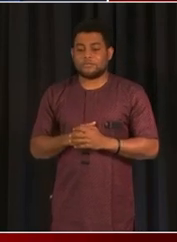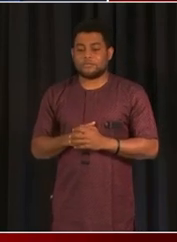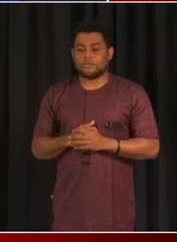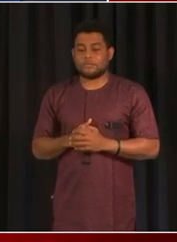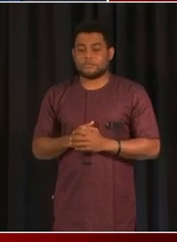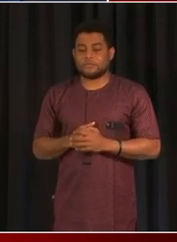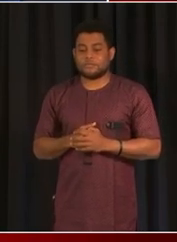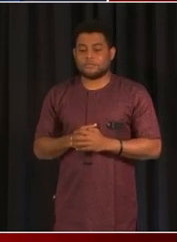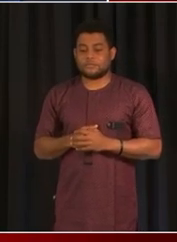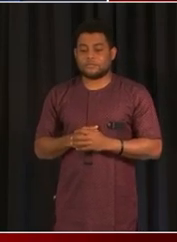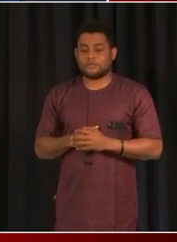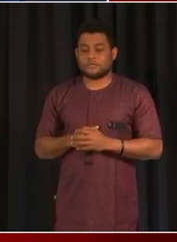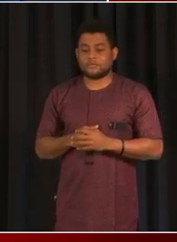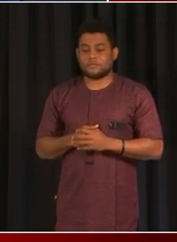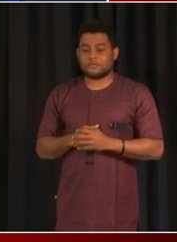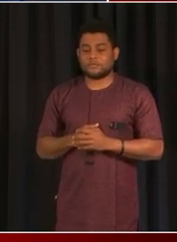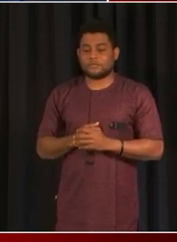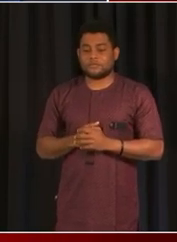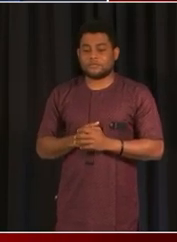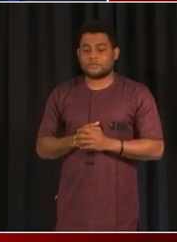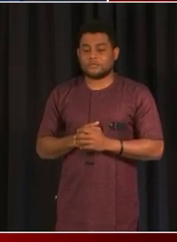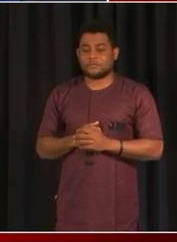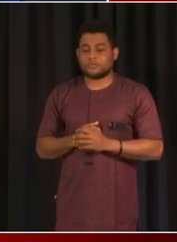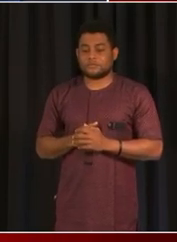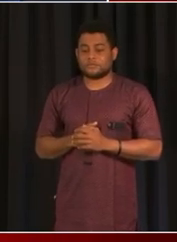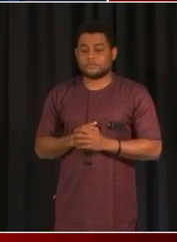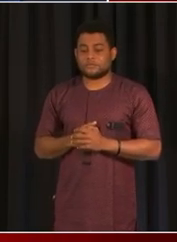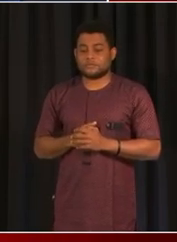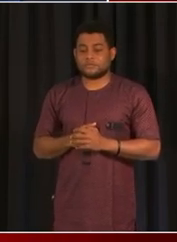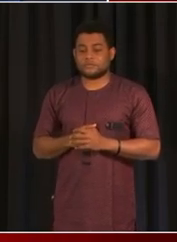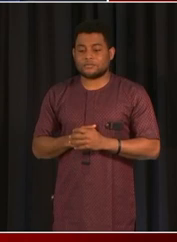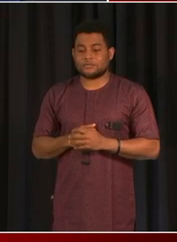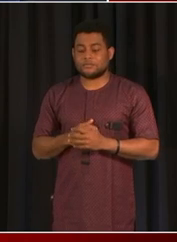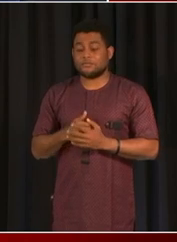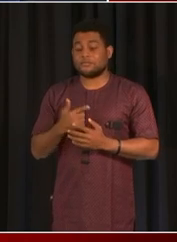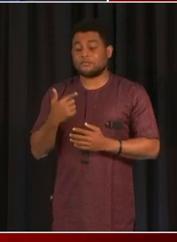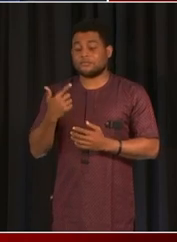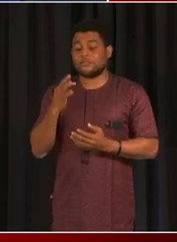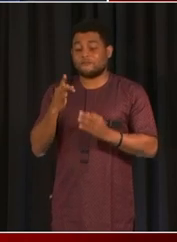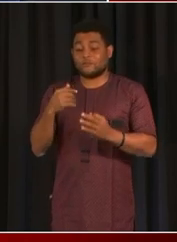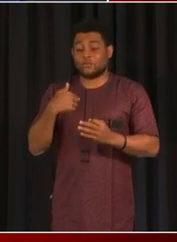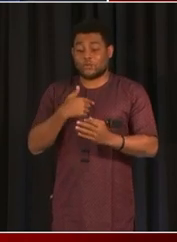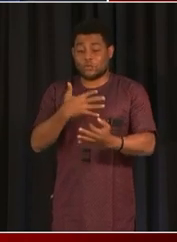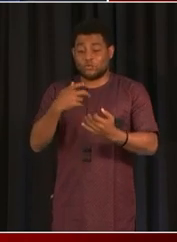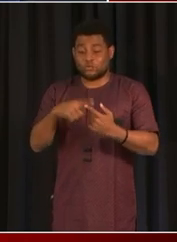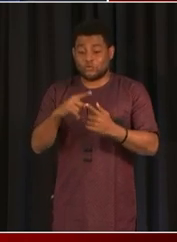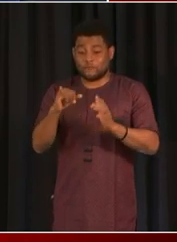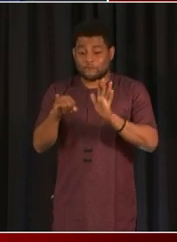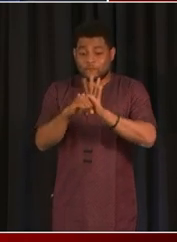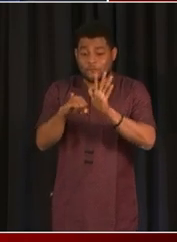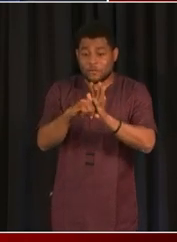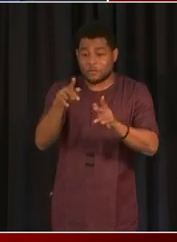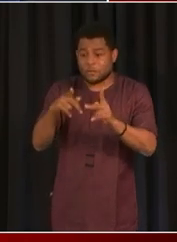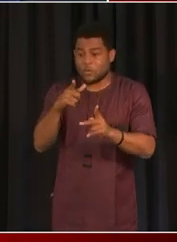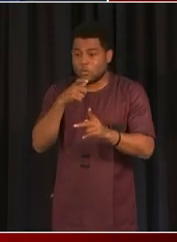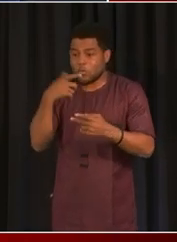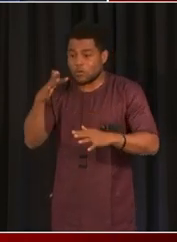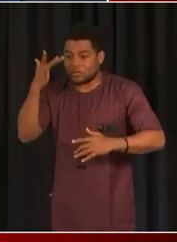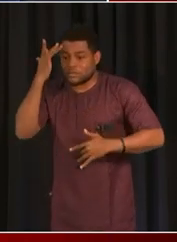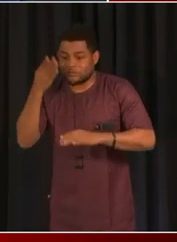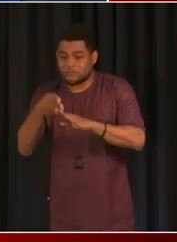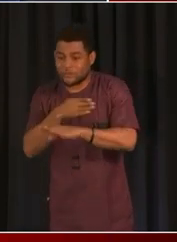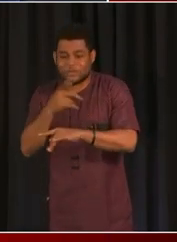people identify who some of these folks were, we're not in a position yet to do that because fortunately we have not had a substantial number of breakthrough